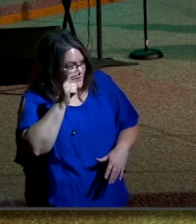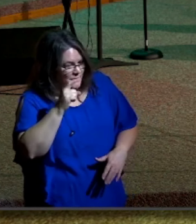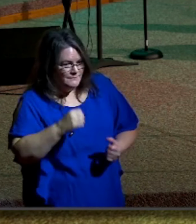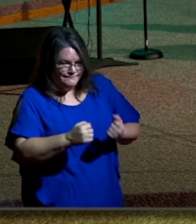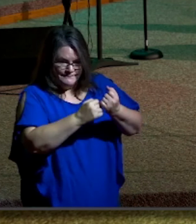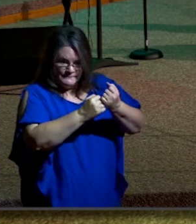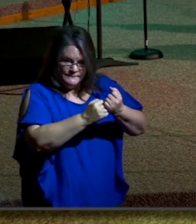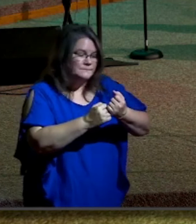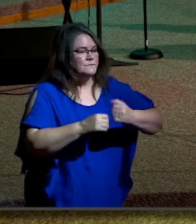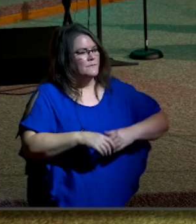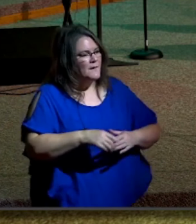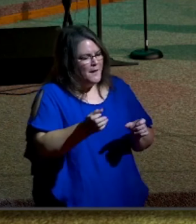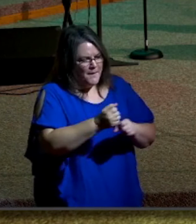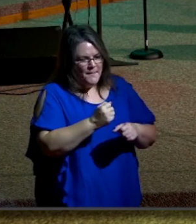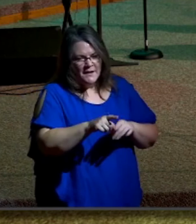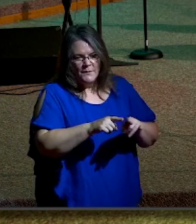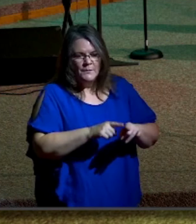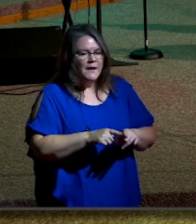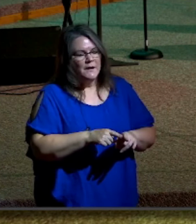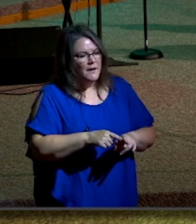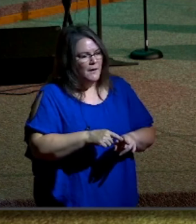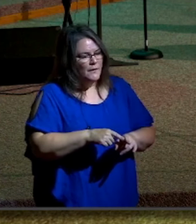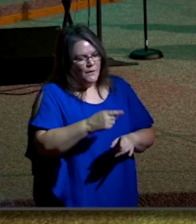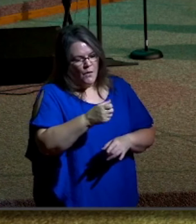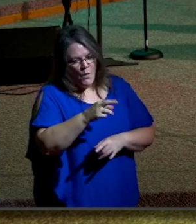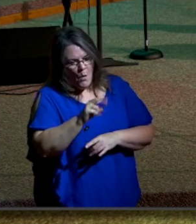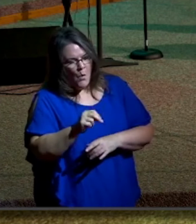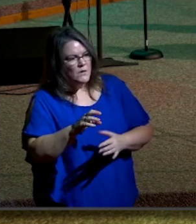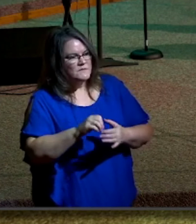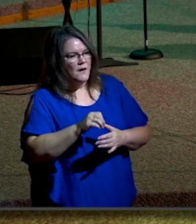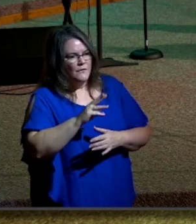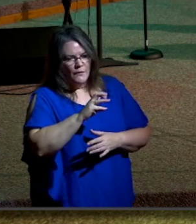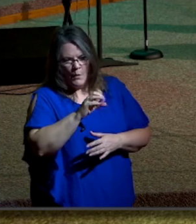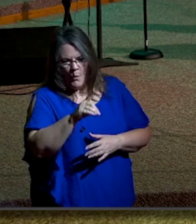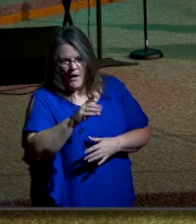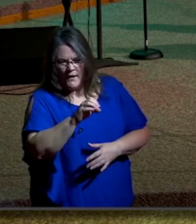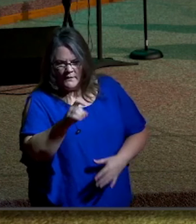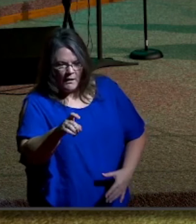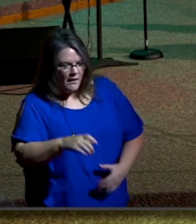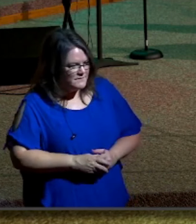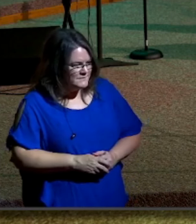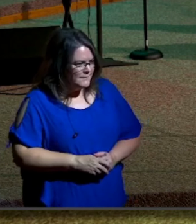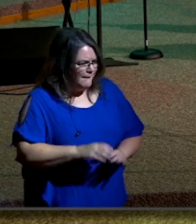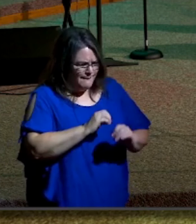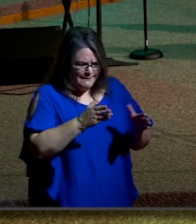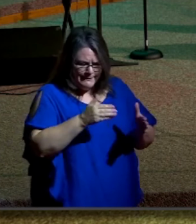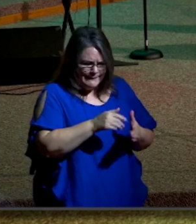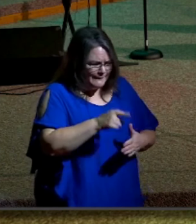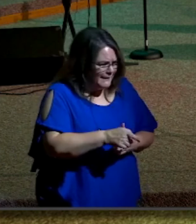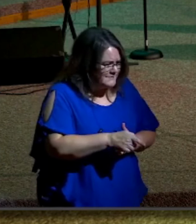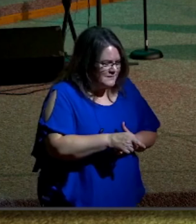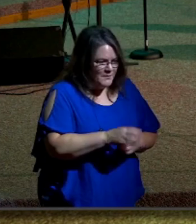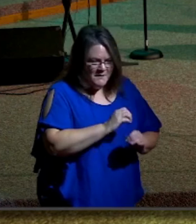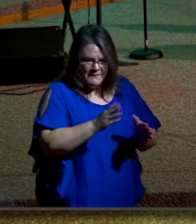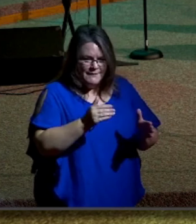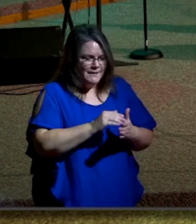of the wild ox. For there is no enchantment against Jacob, no divination against